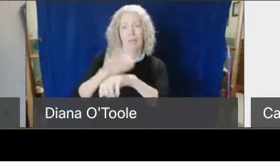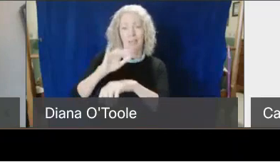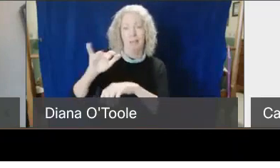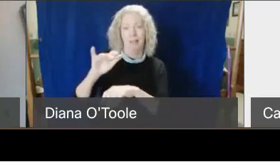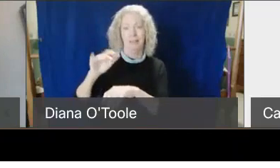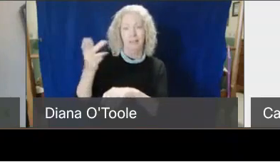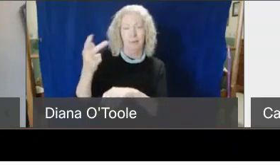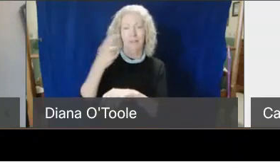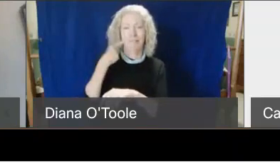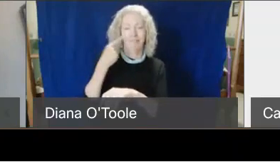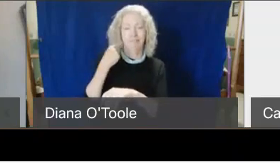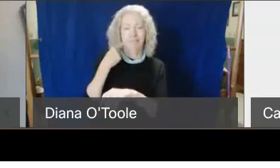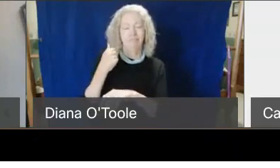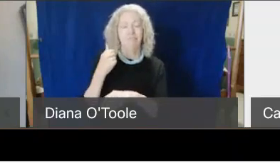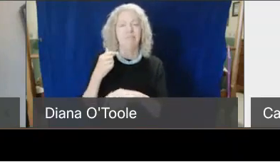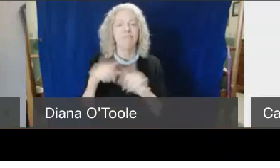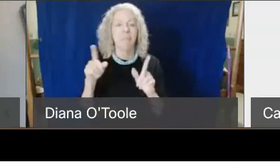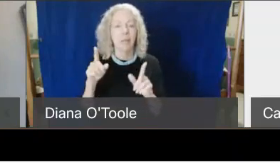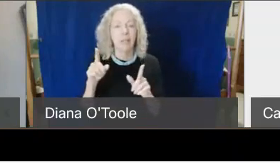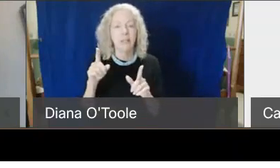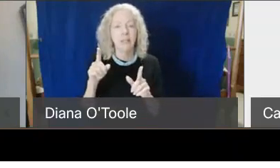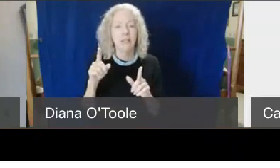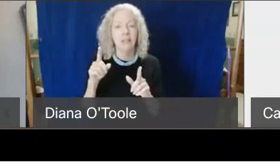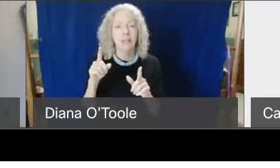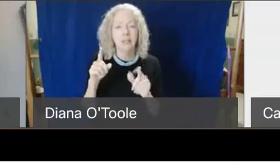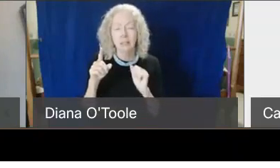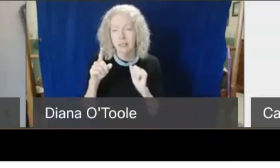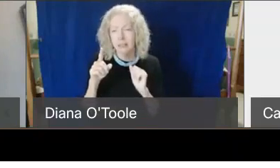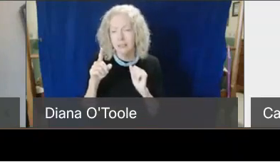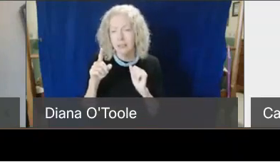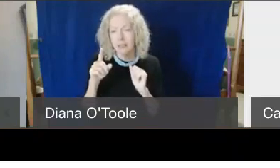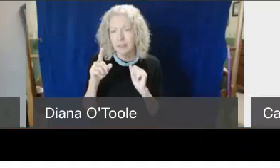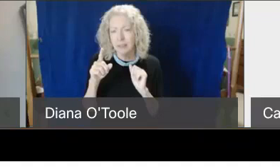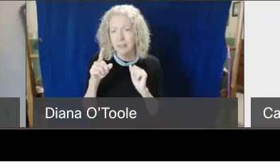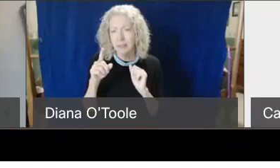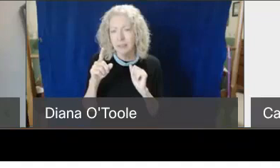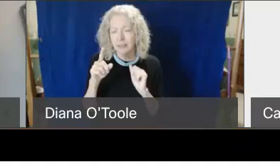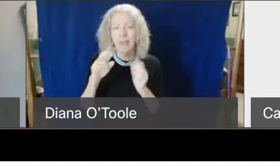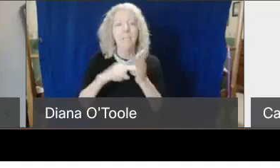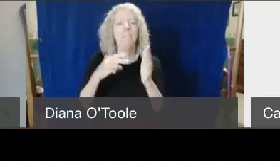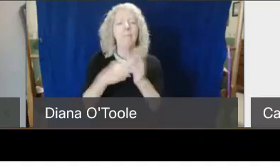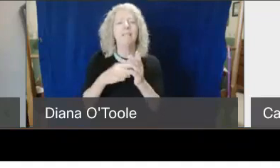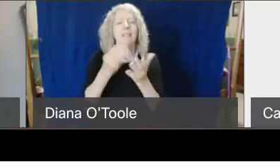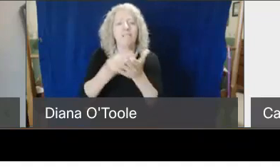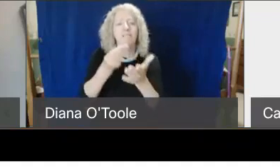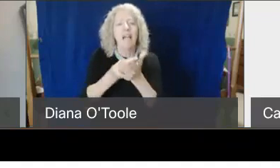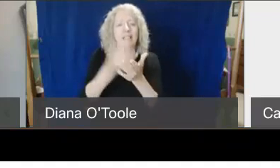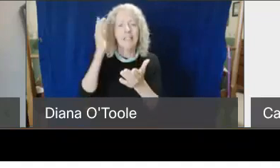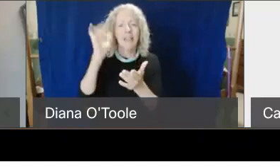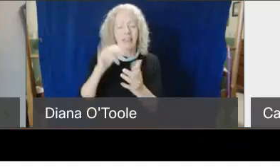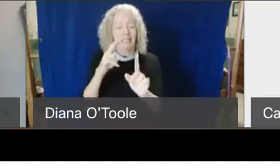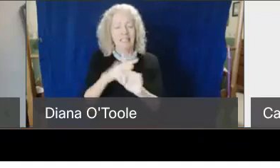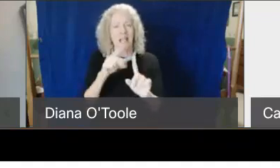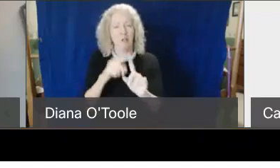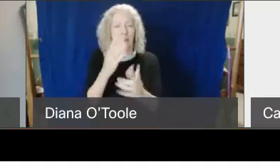of is funds received at one time for some purpose. And so initially, when the